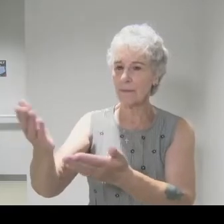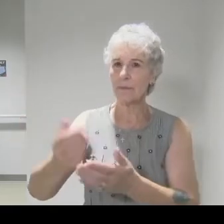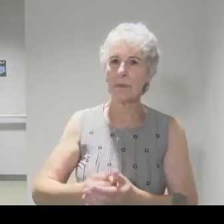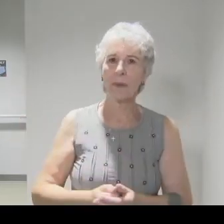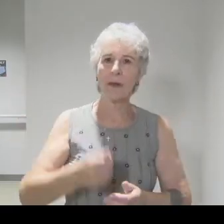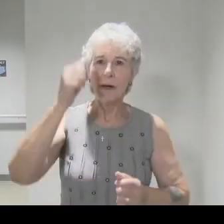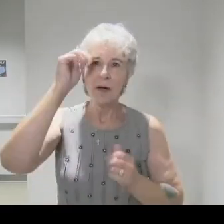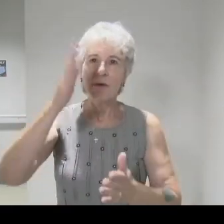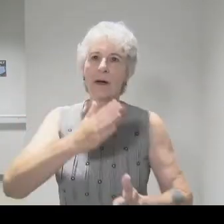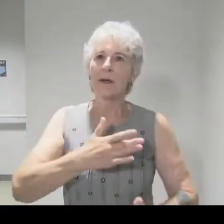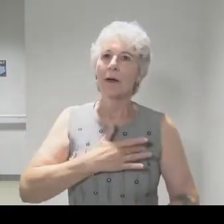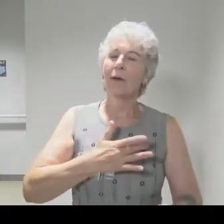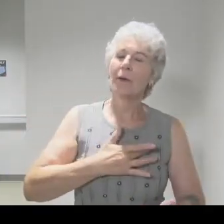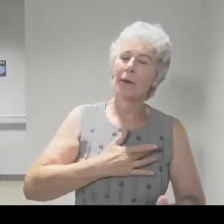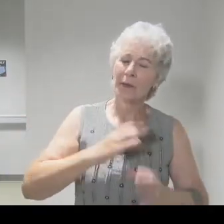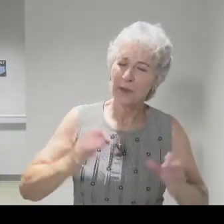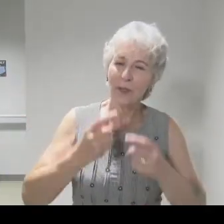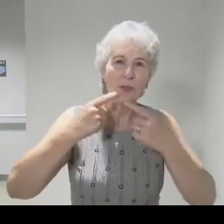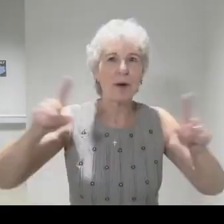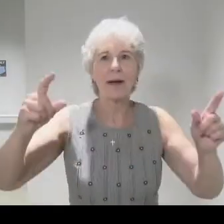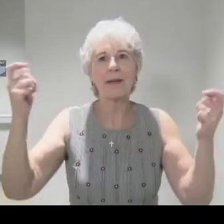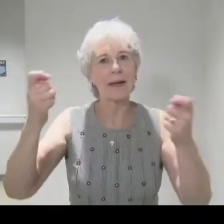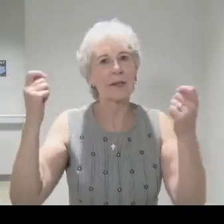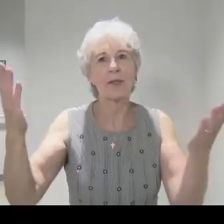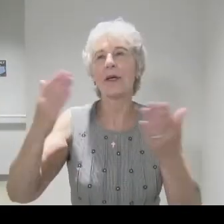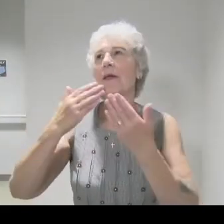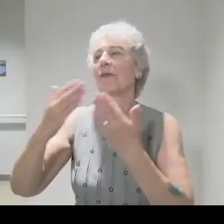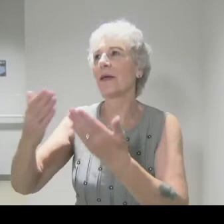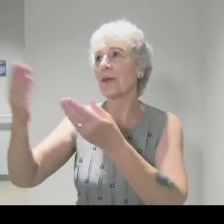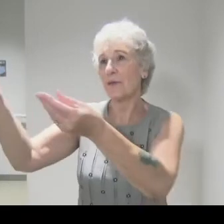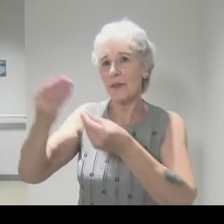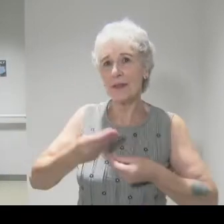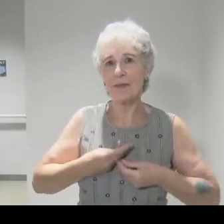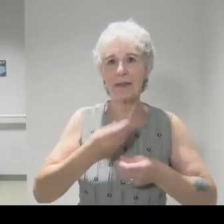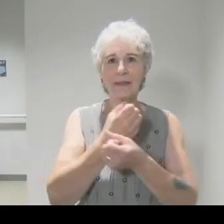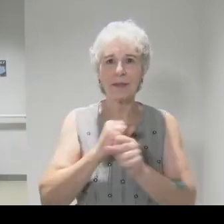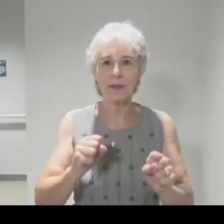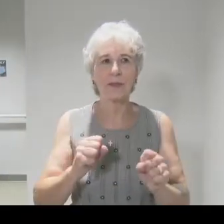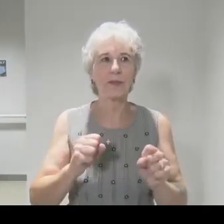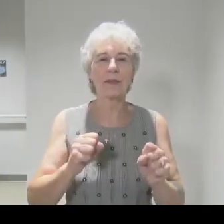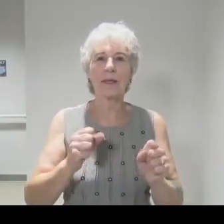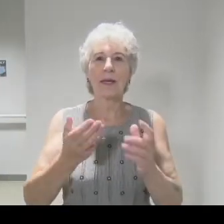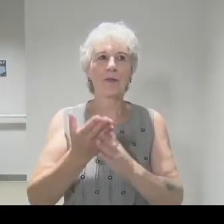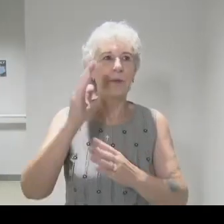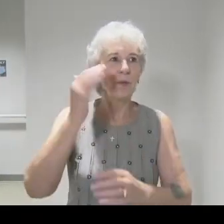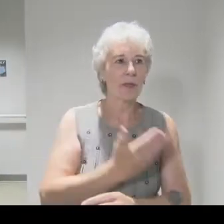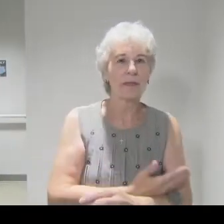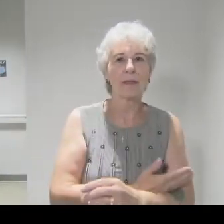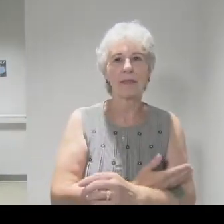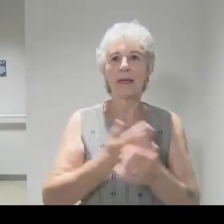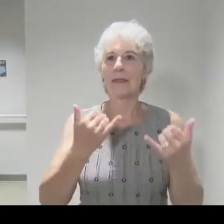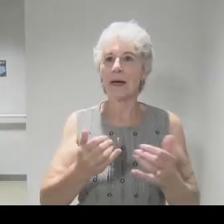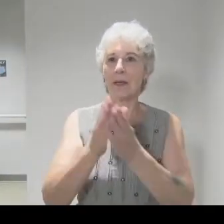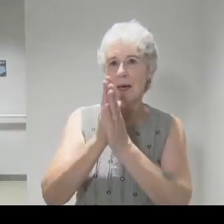Our Father, our hearts do cry out, hallelujah. Thank you for the provision of salvation that you've given to us through your Son. And now